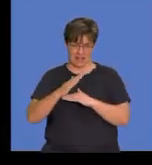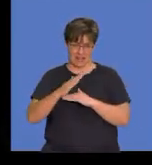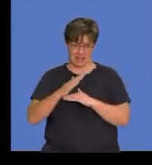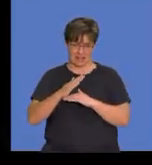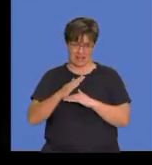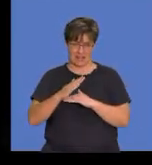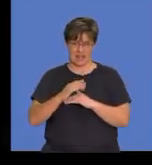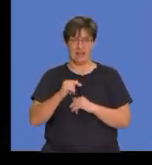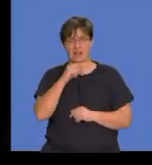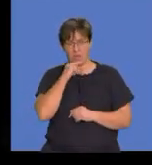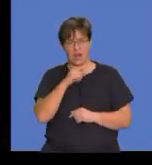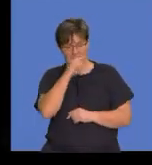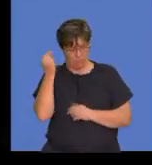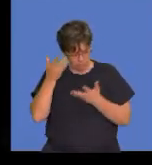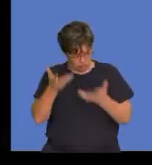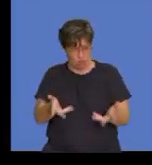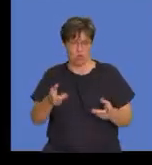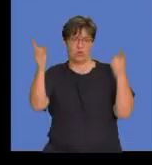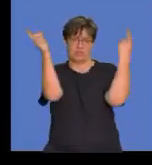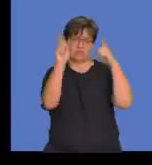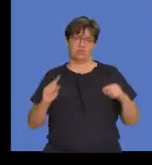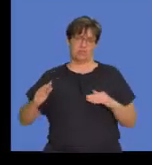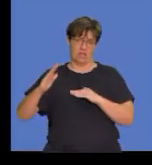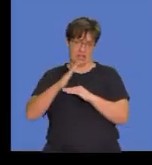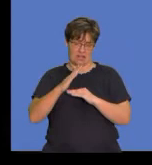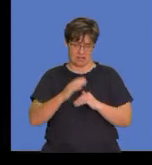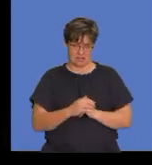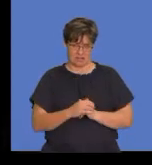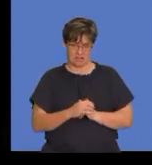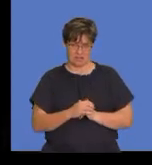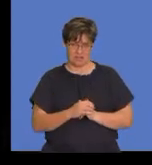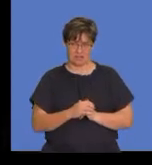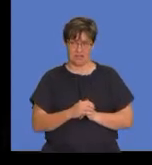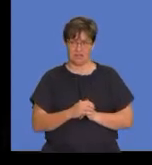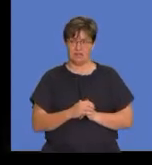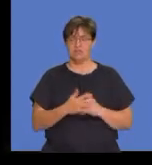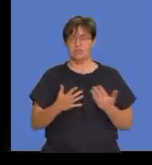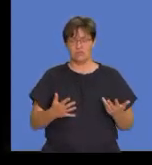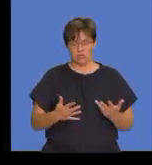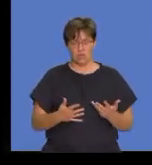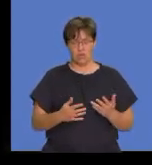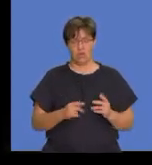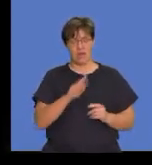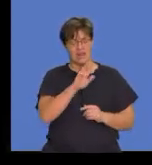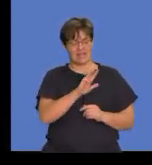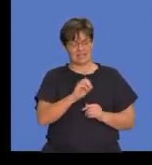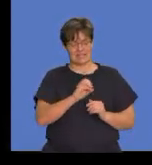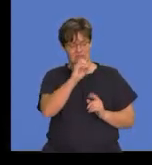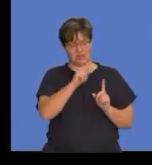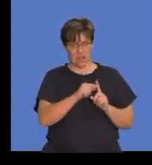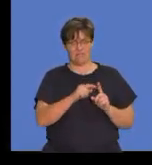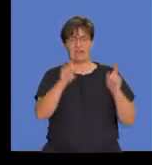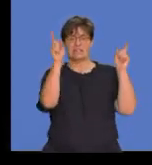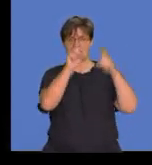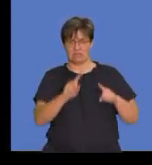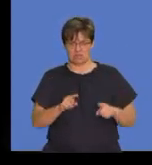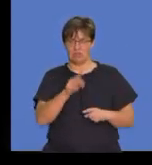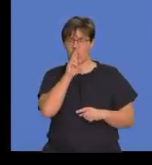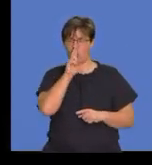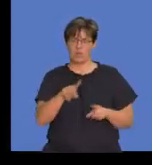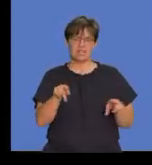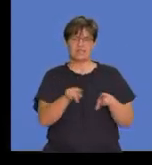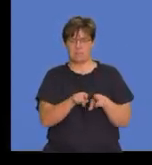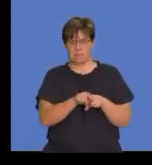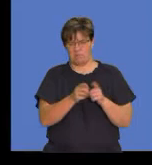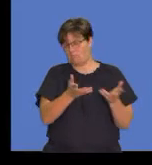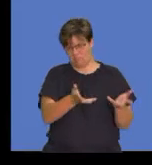we call a special angle. Now, right angle triangles with special angles, they look